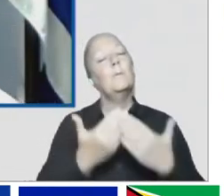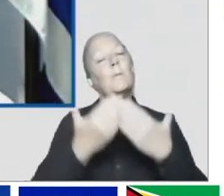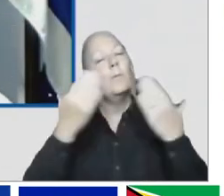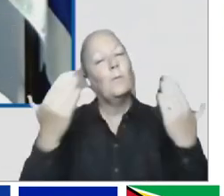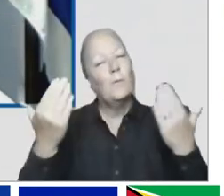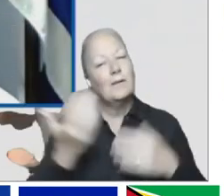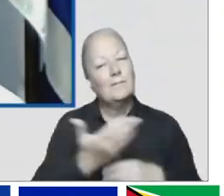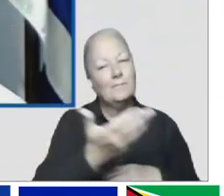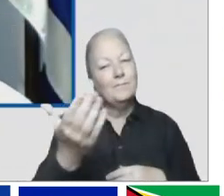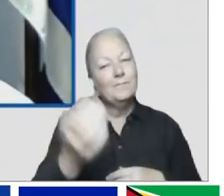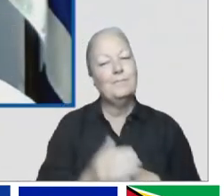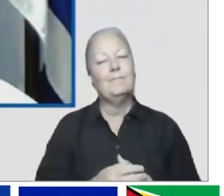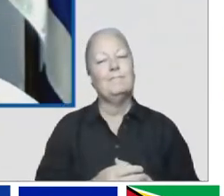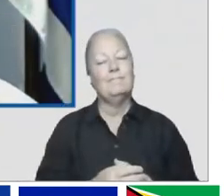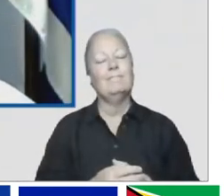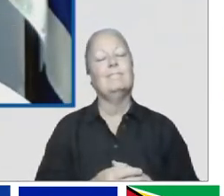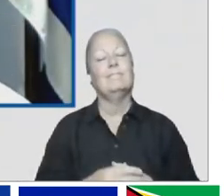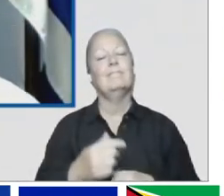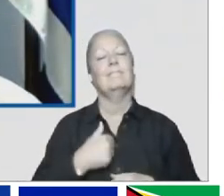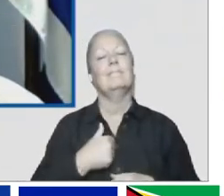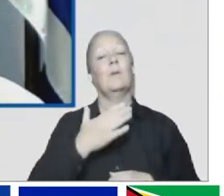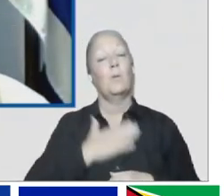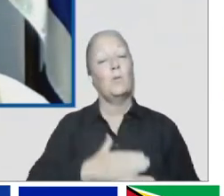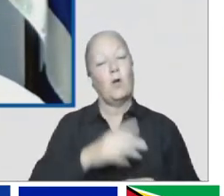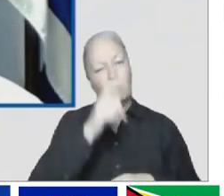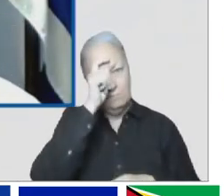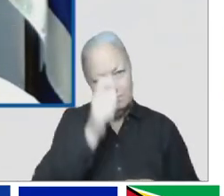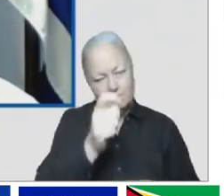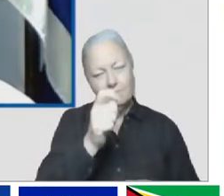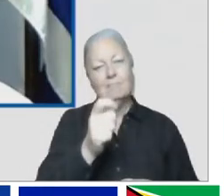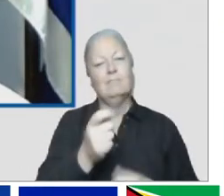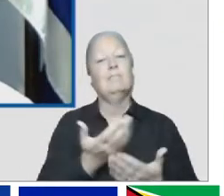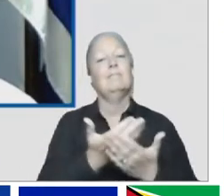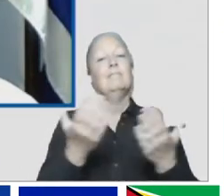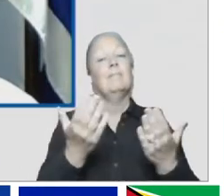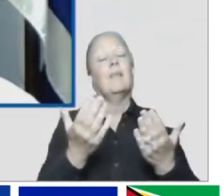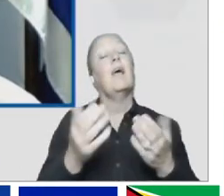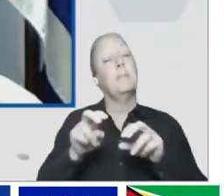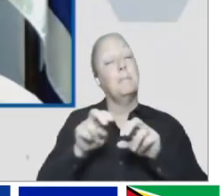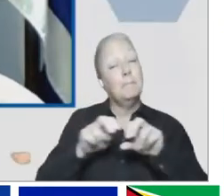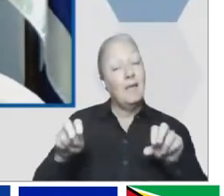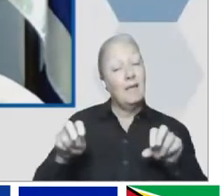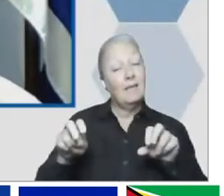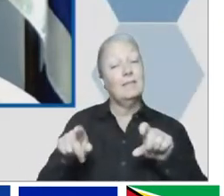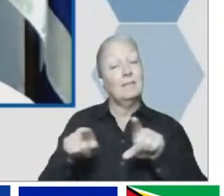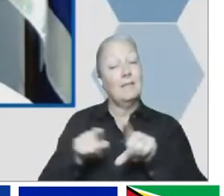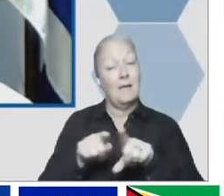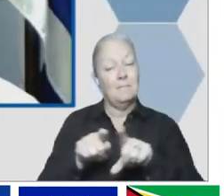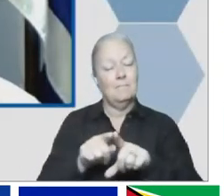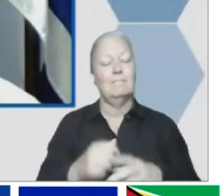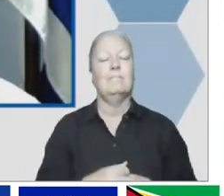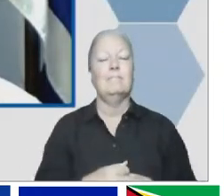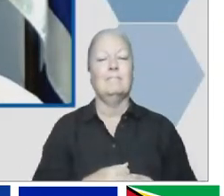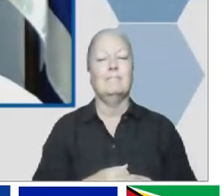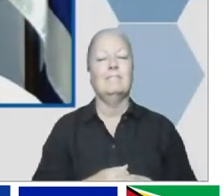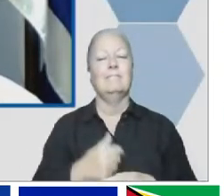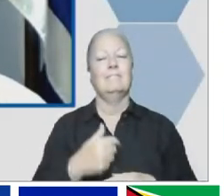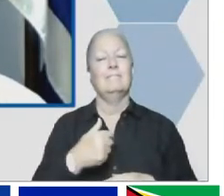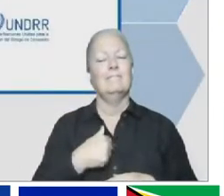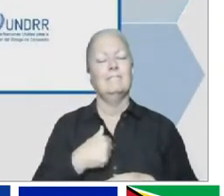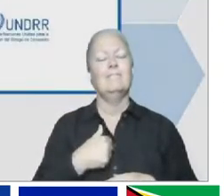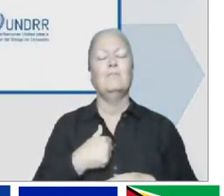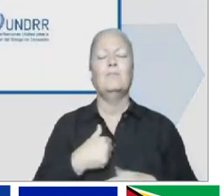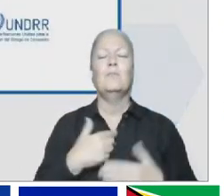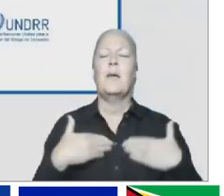of the members of this panel. It's such an honor for me to represent my country in this exhibition and also